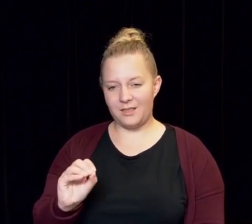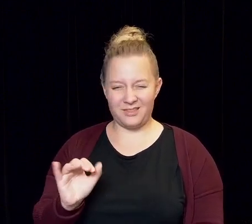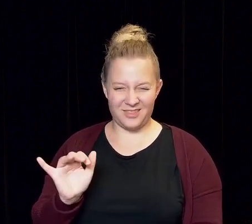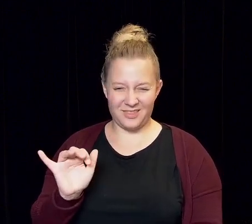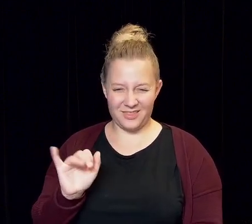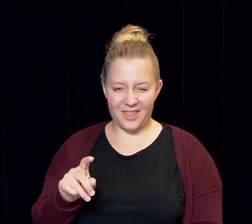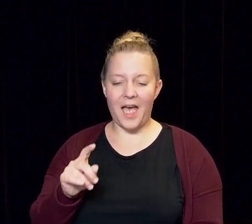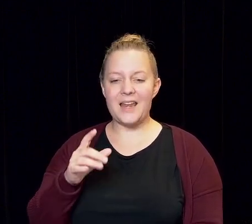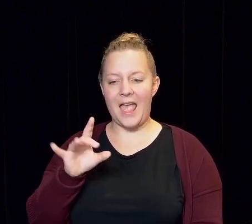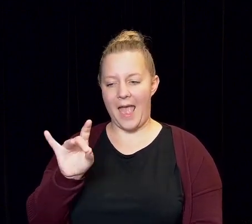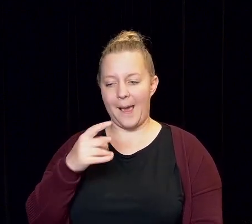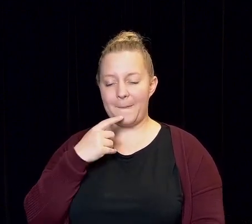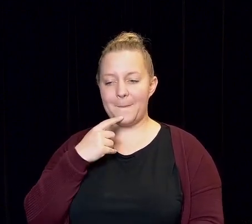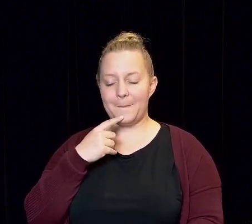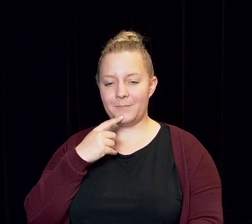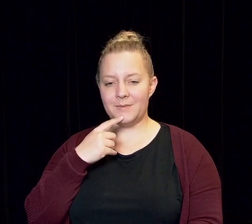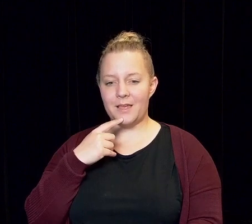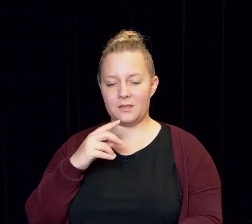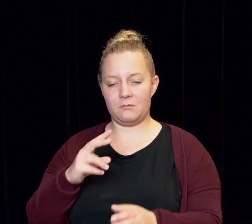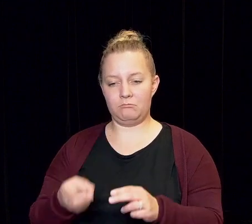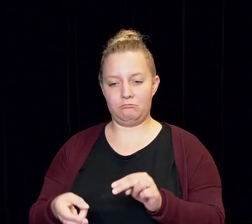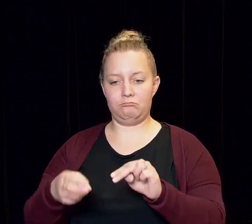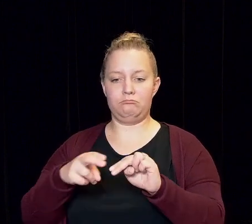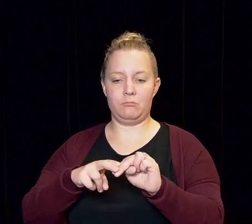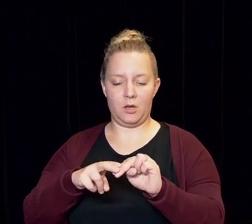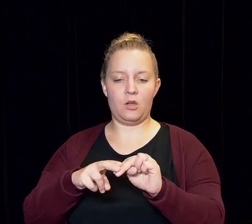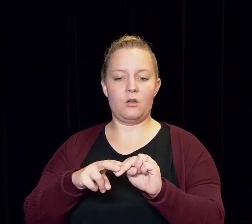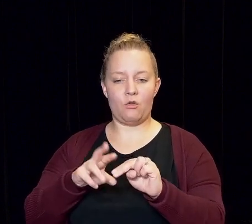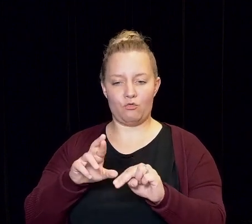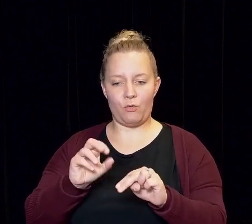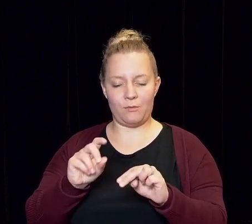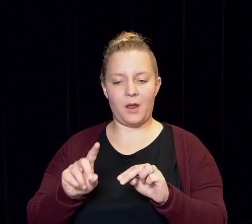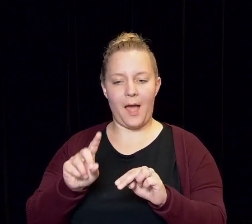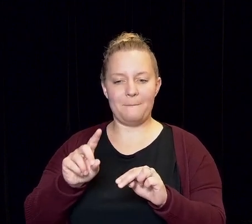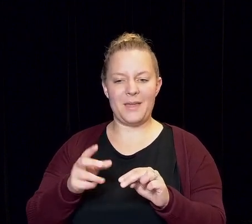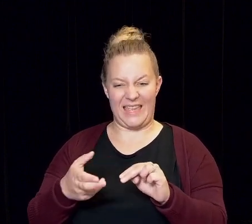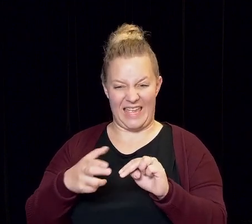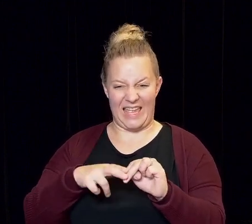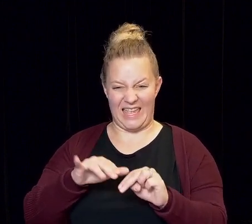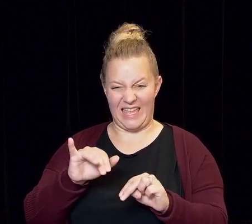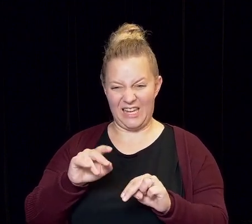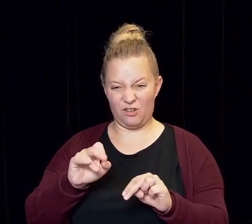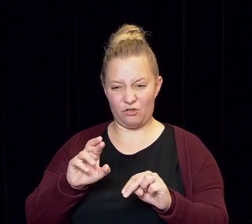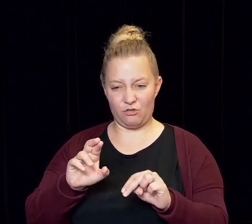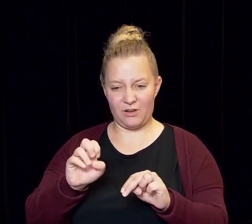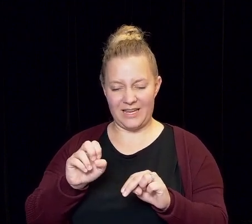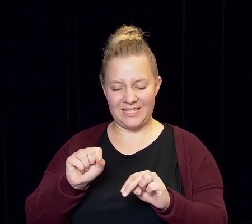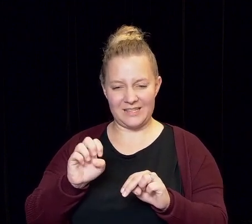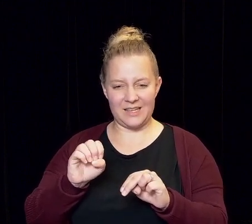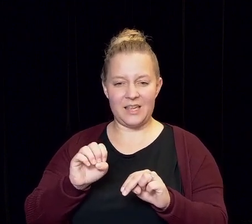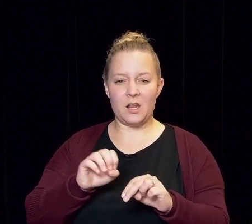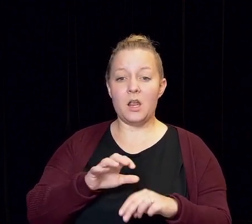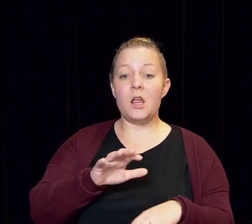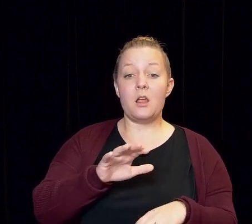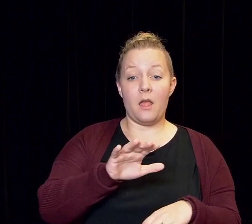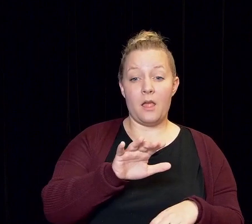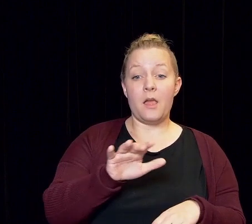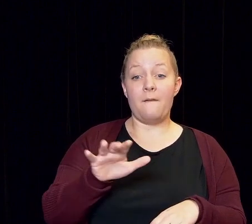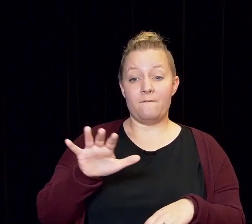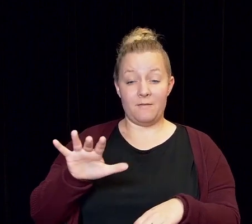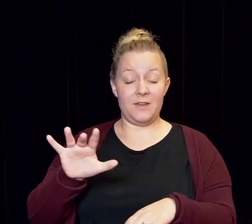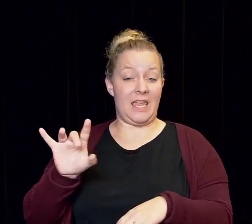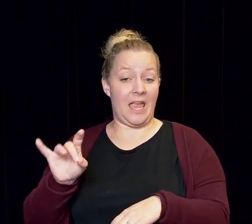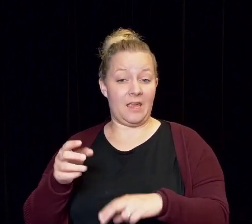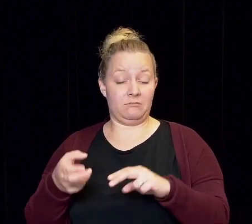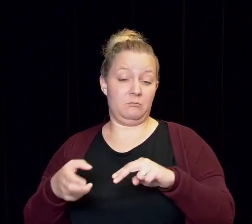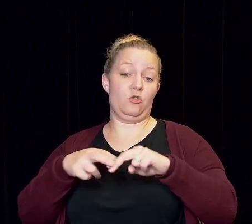tells me to round up. And it was an increase in the day because it went from 58 degrees to 84 degrees. Now I'm going